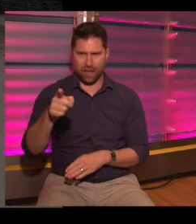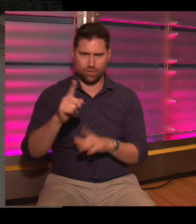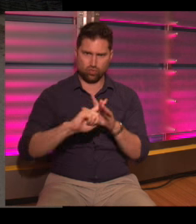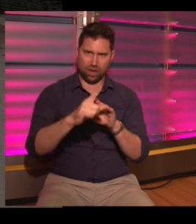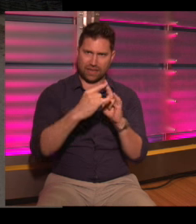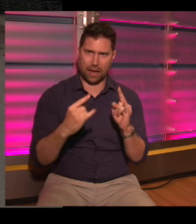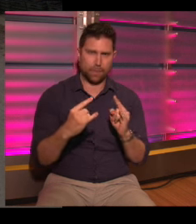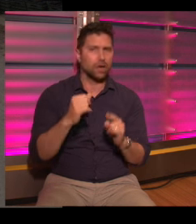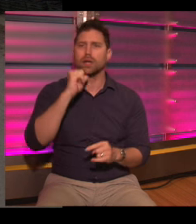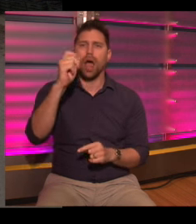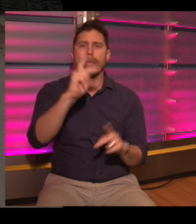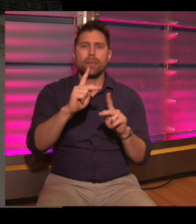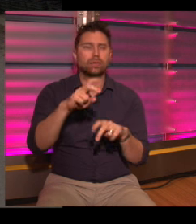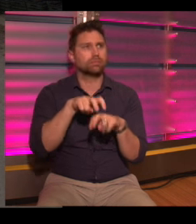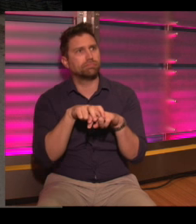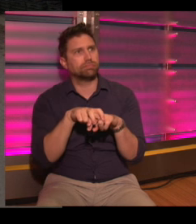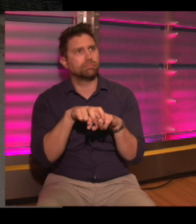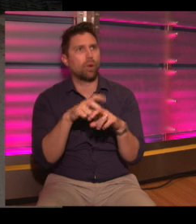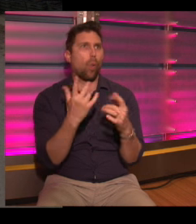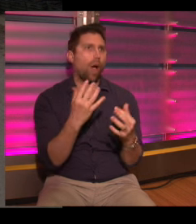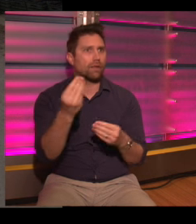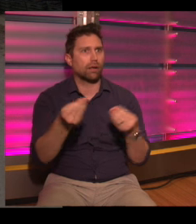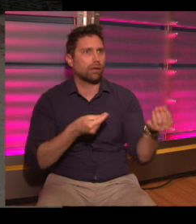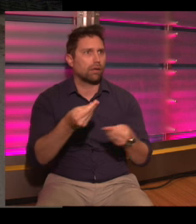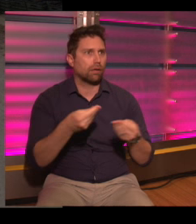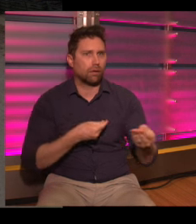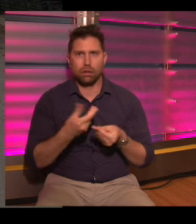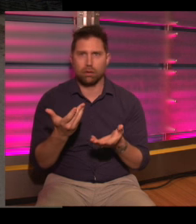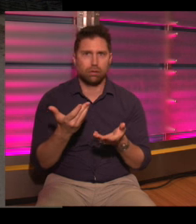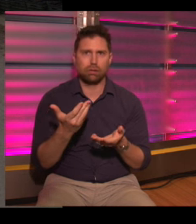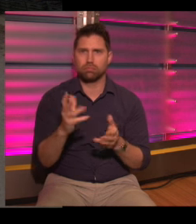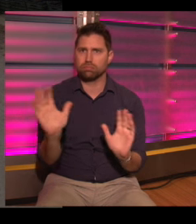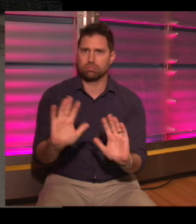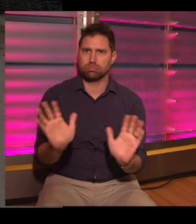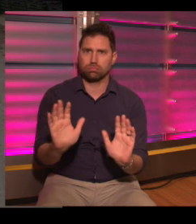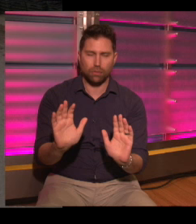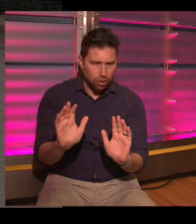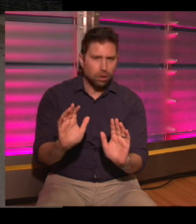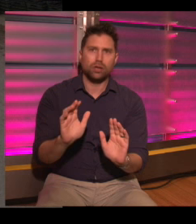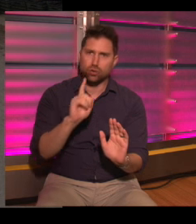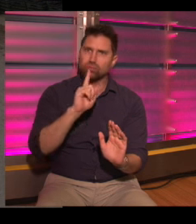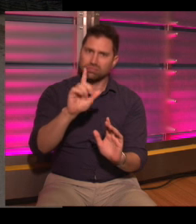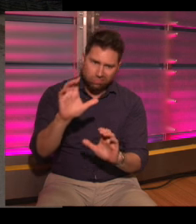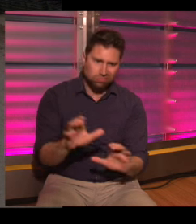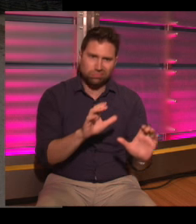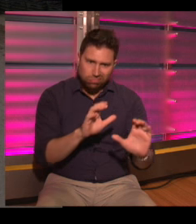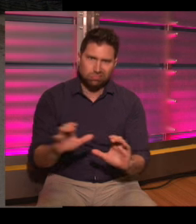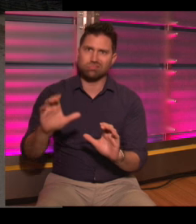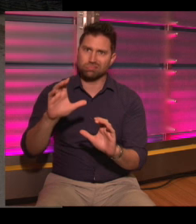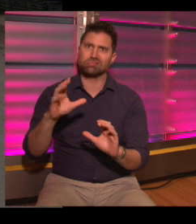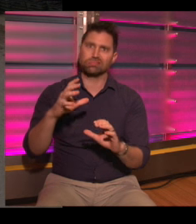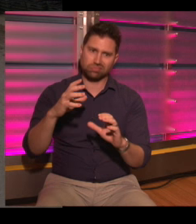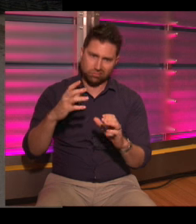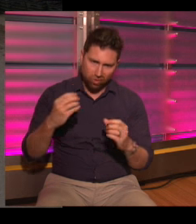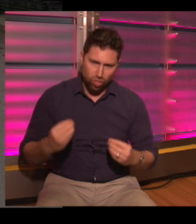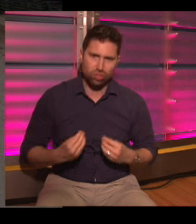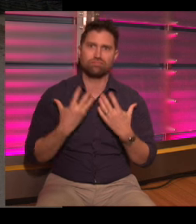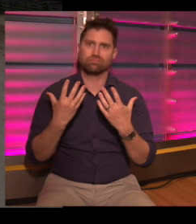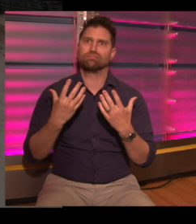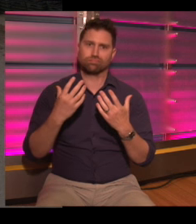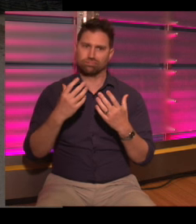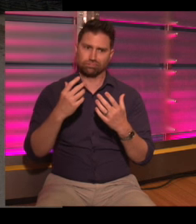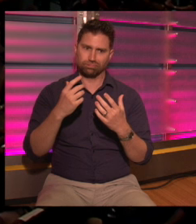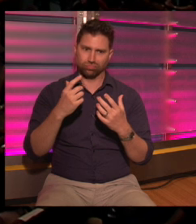people sitting there waiting for handouts. It's people who are really actively thriving and trying to rebuild their